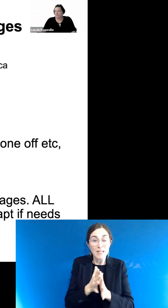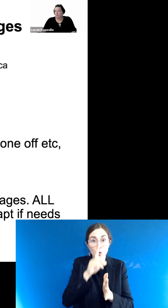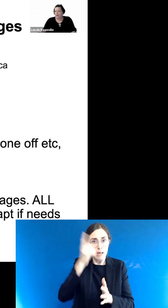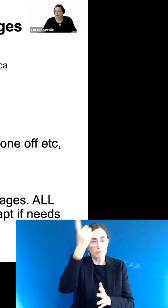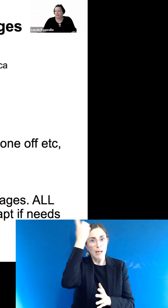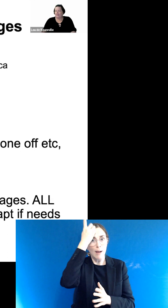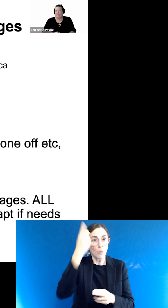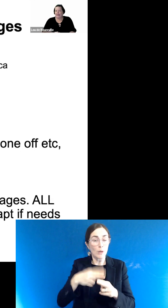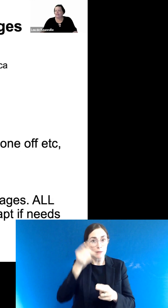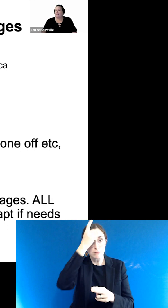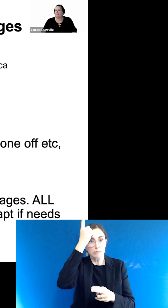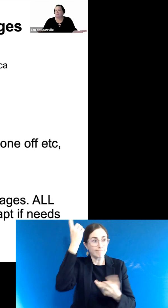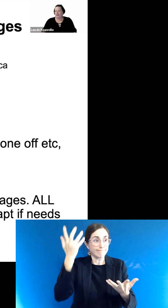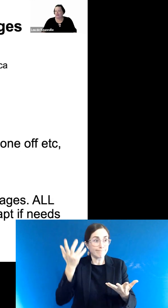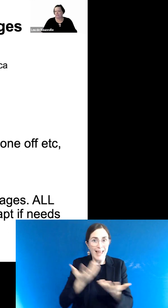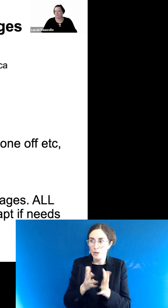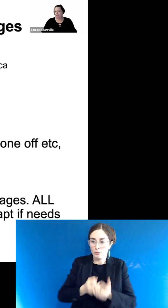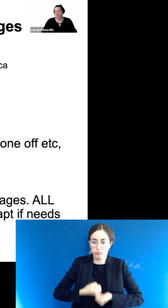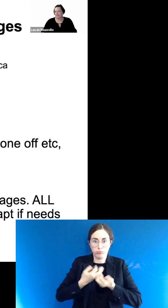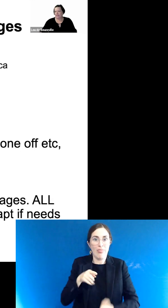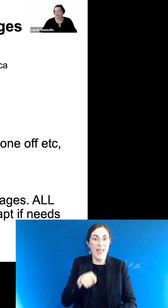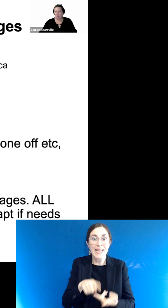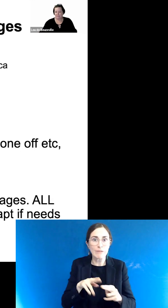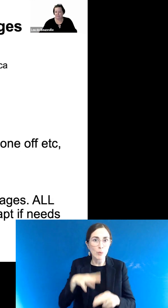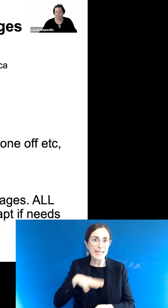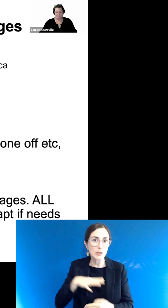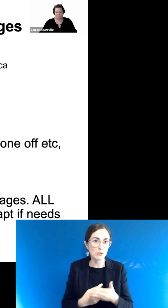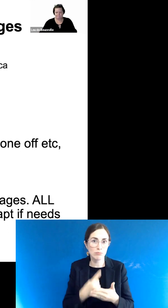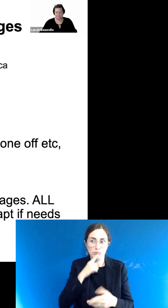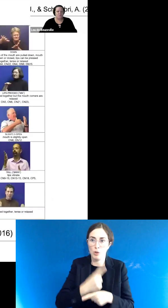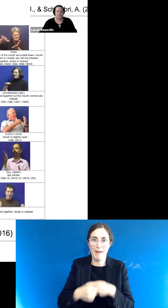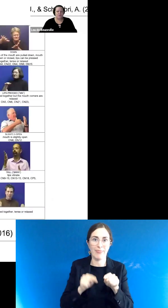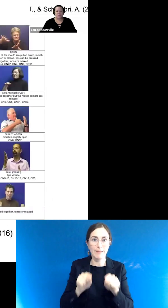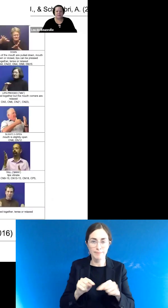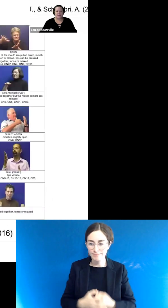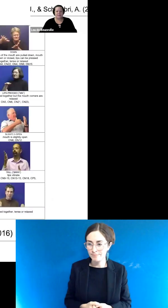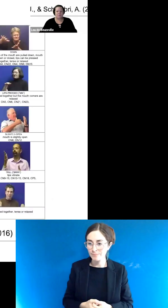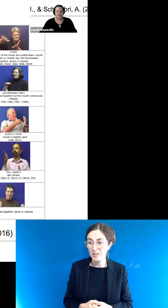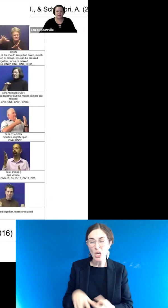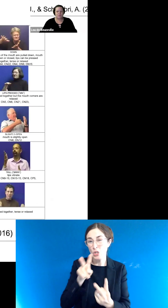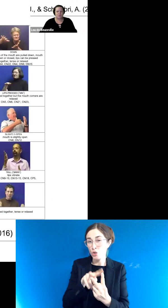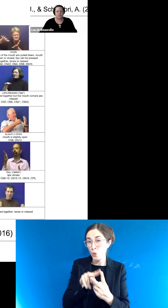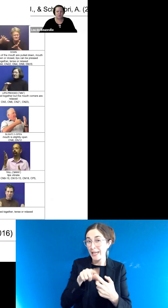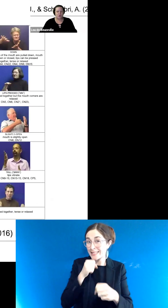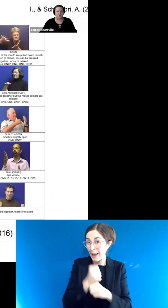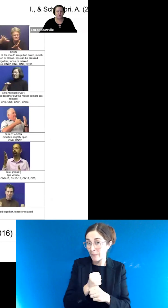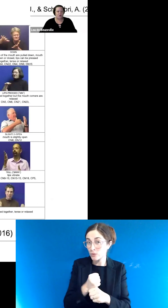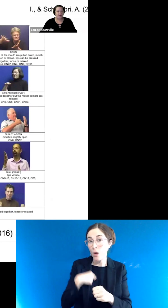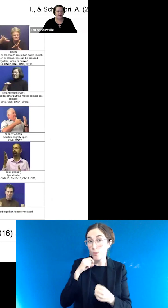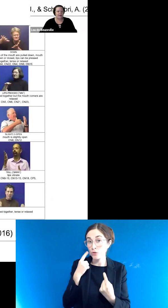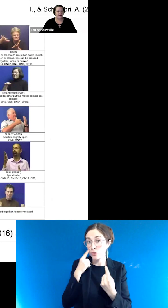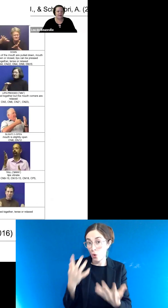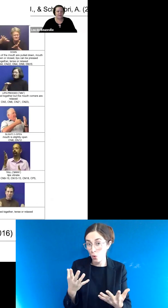will invent a way, quickly, naturally invent a way to express it if the need arises. The two examples I've chosen to